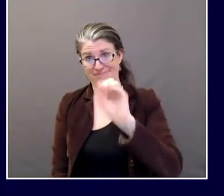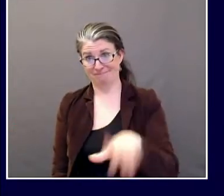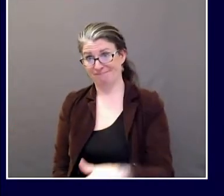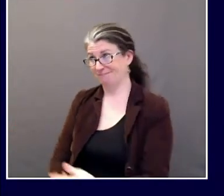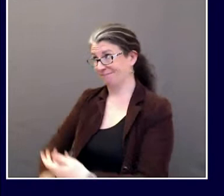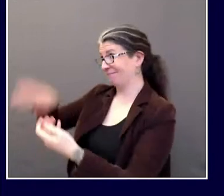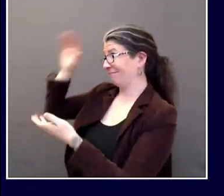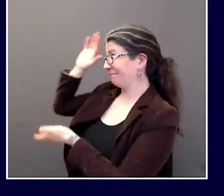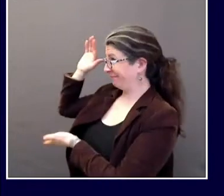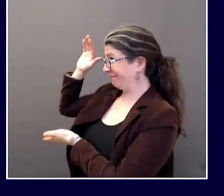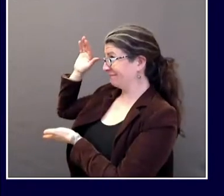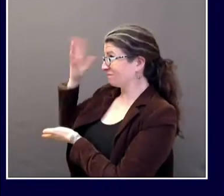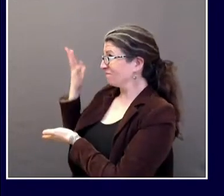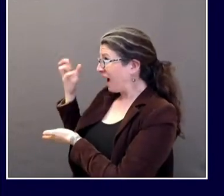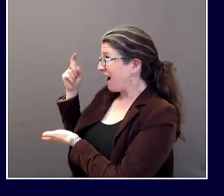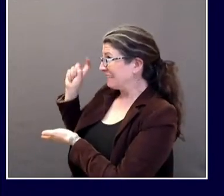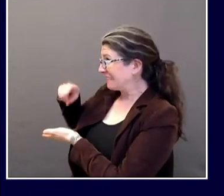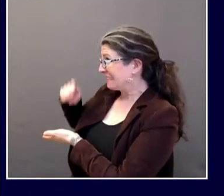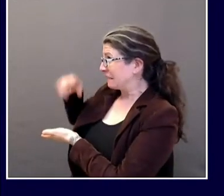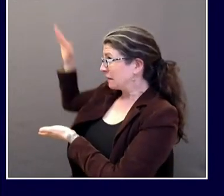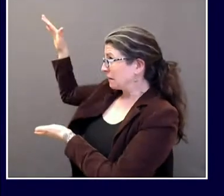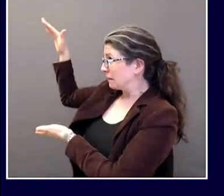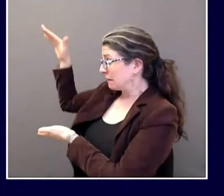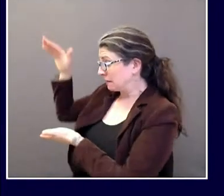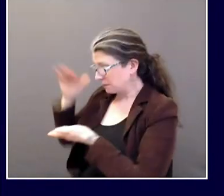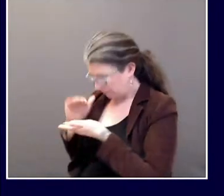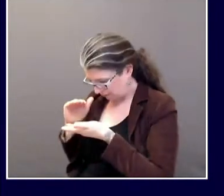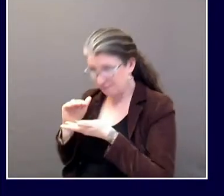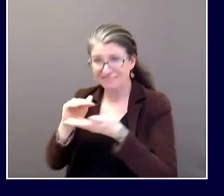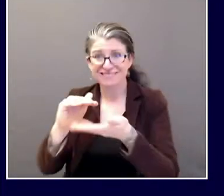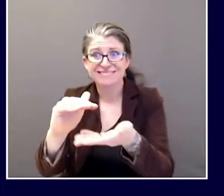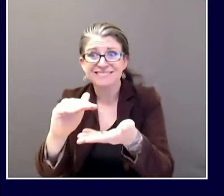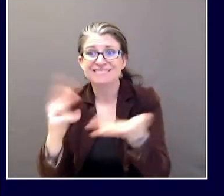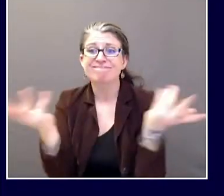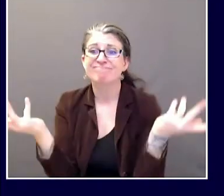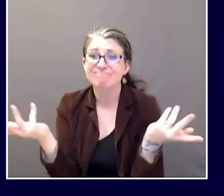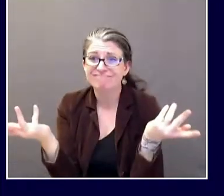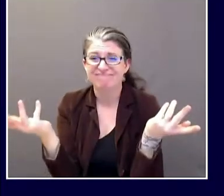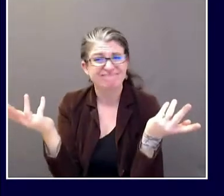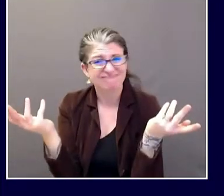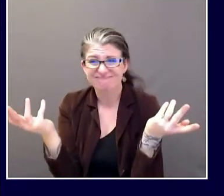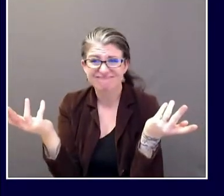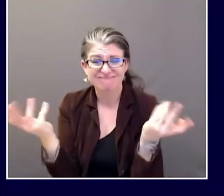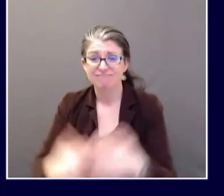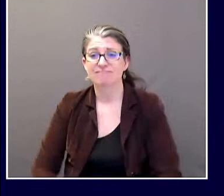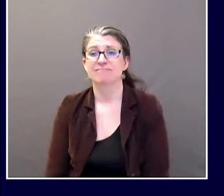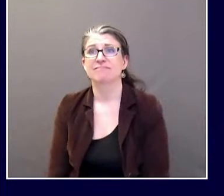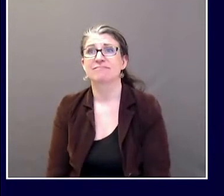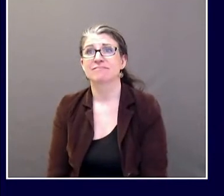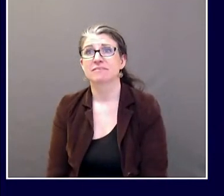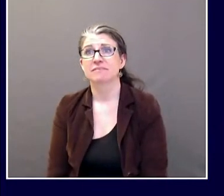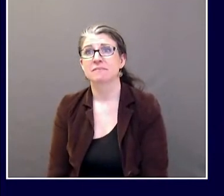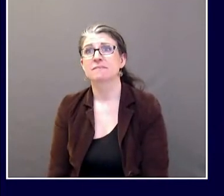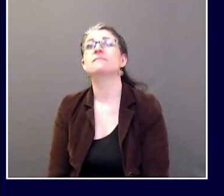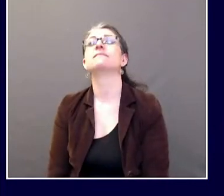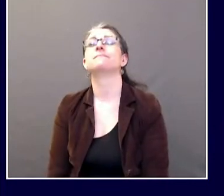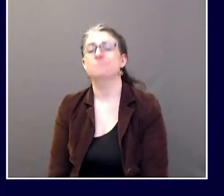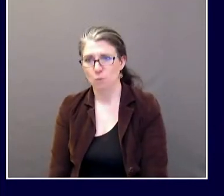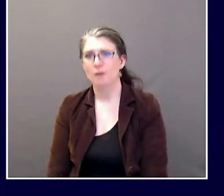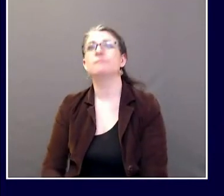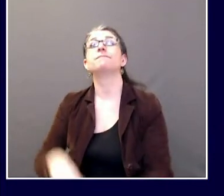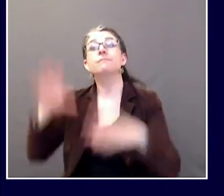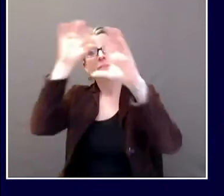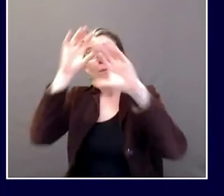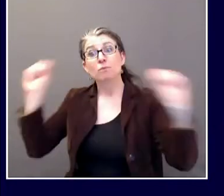Okay, and then just kind of going off that point, President Biden is now saying that in the coming weeks, he wants to administer